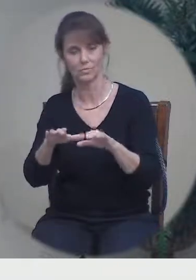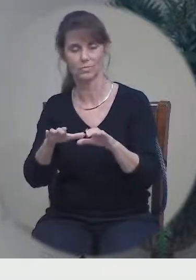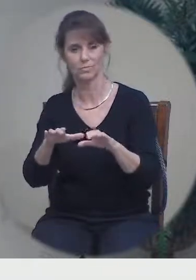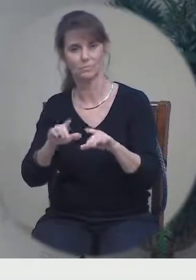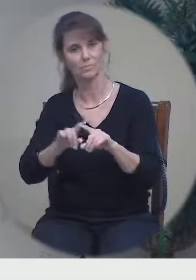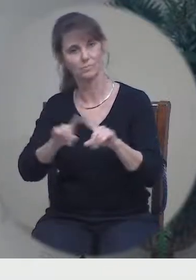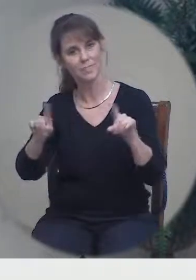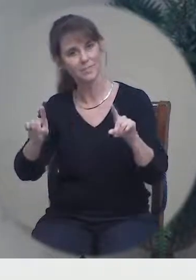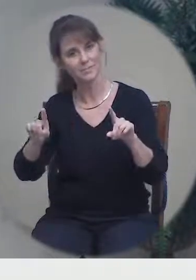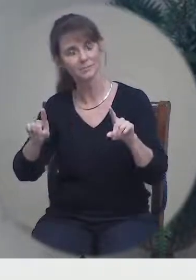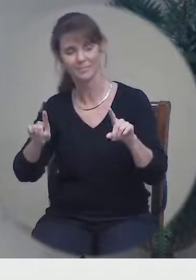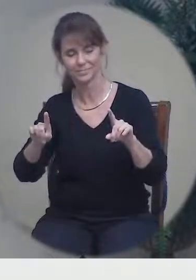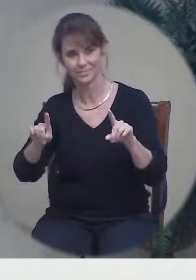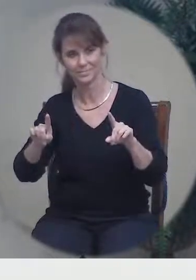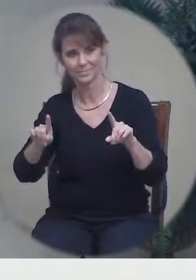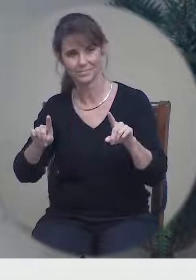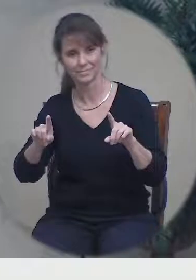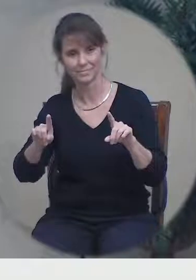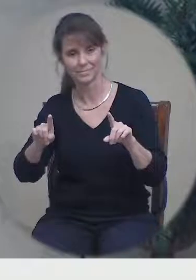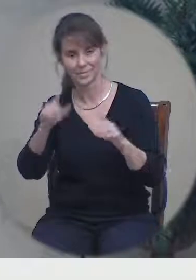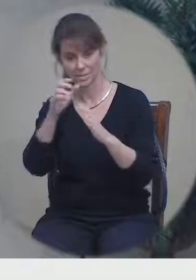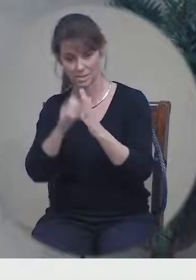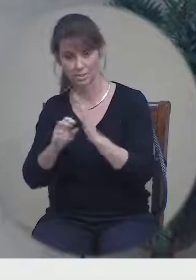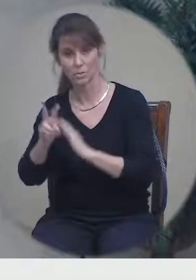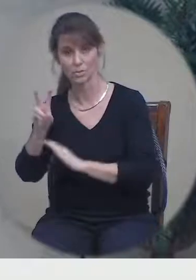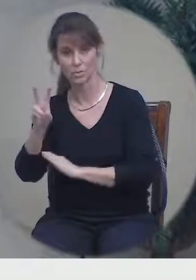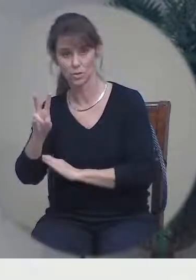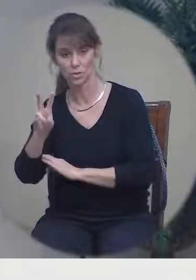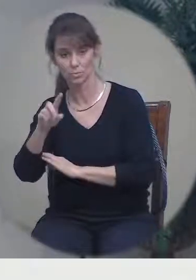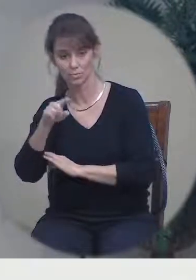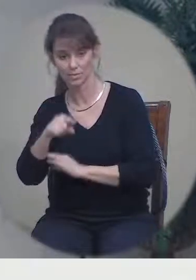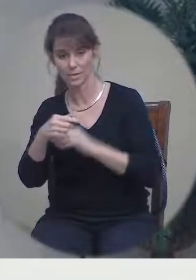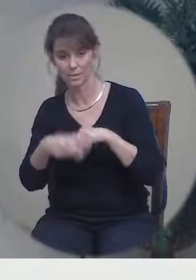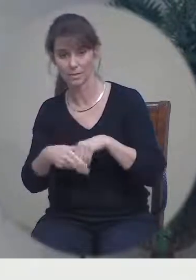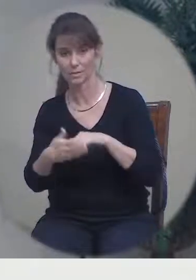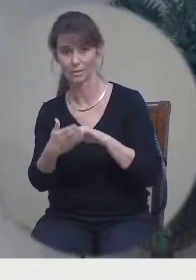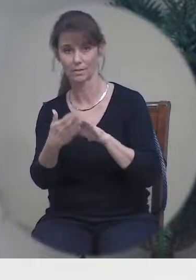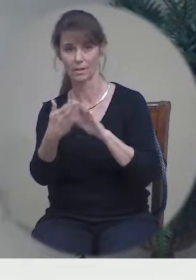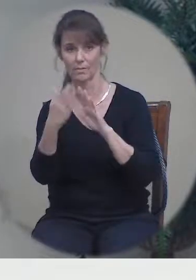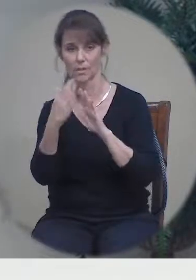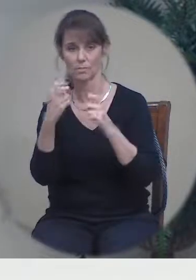yet, we see him in chapter 2 facing trial.